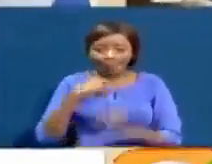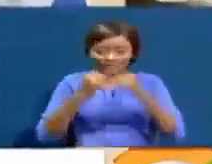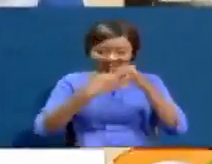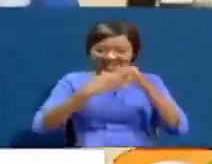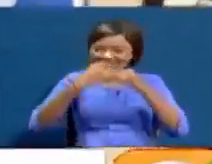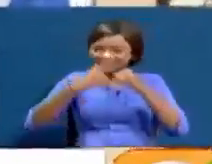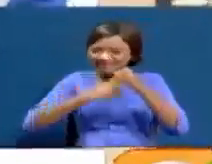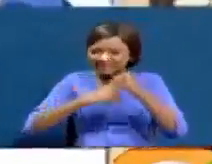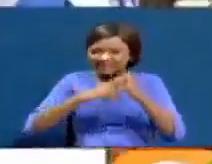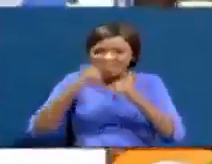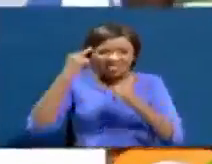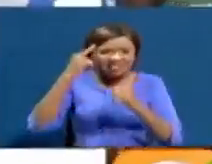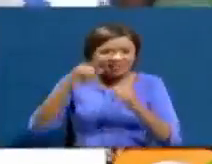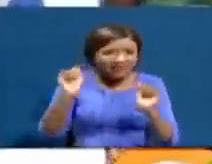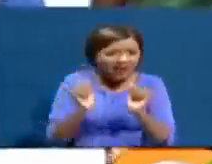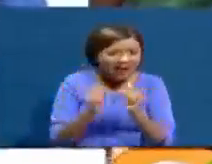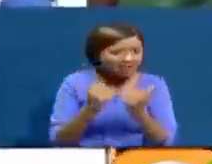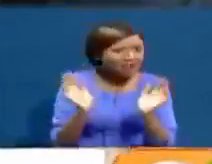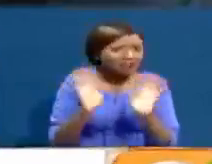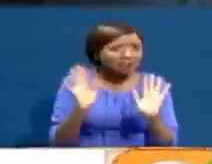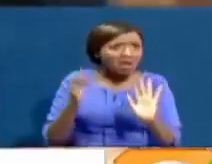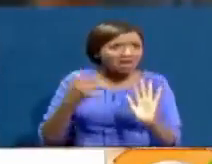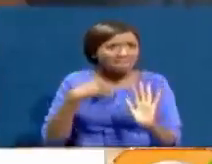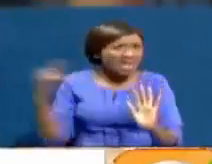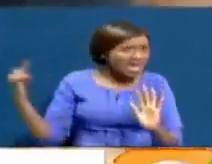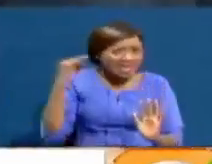never thought would come her way.